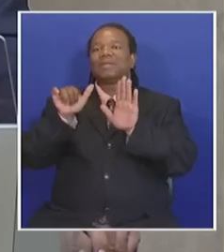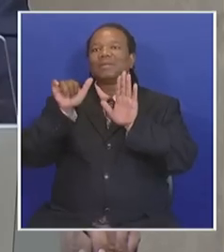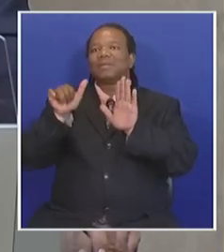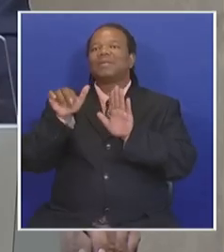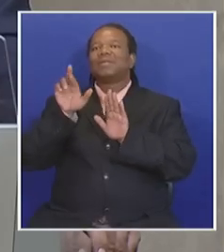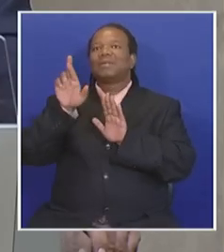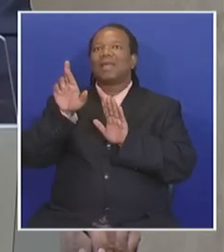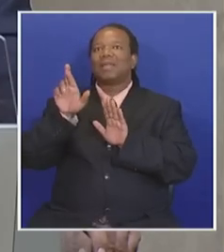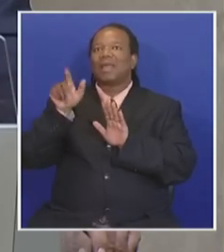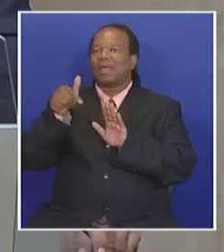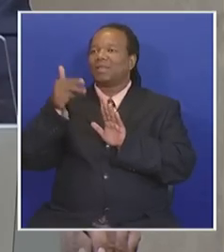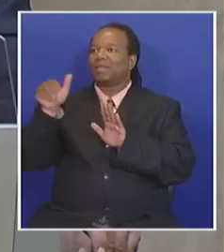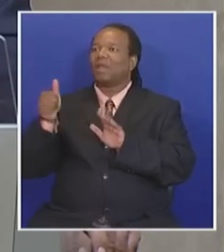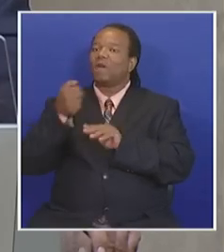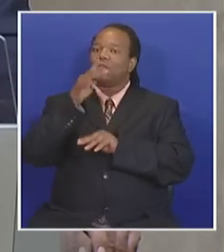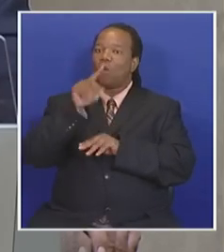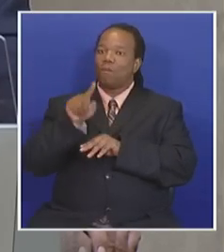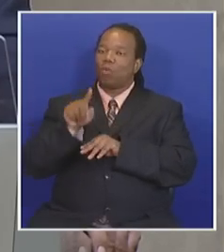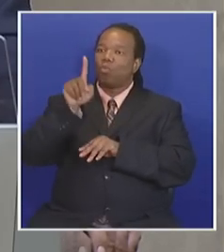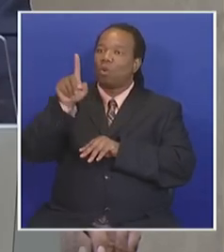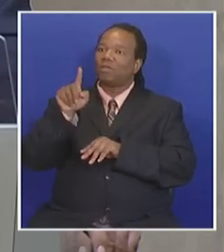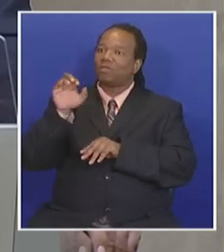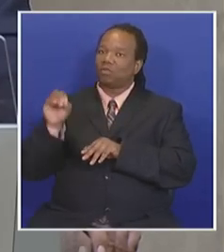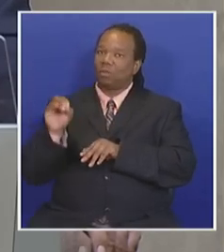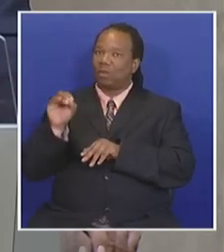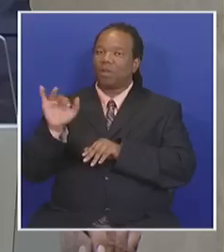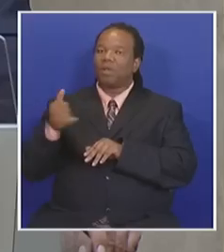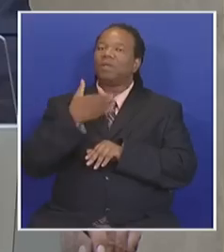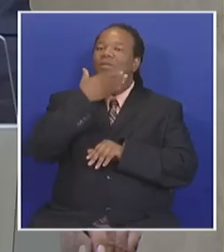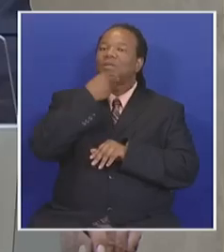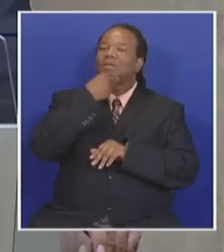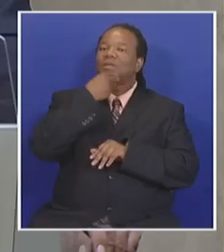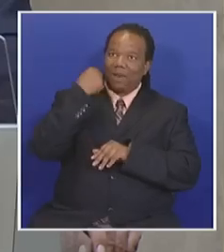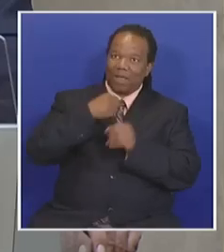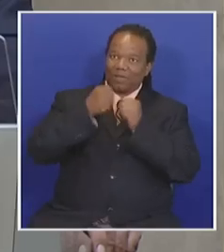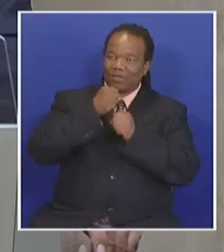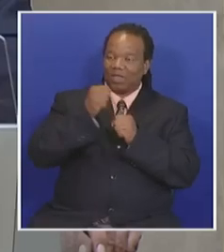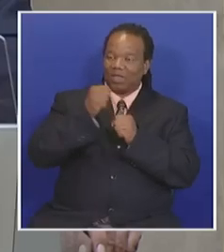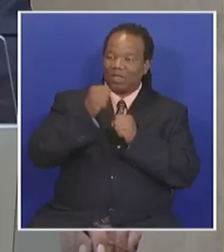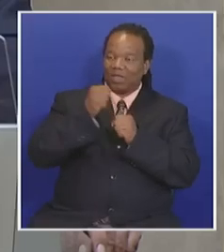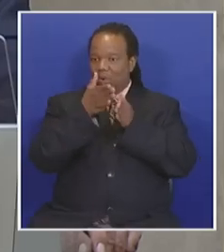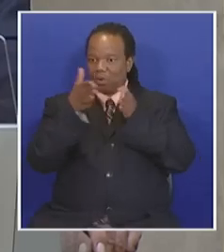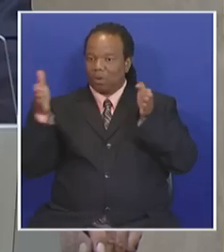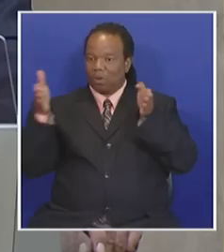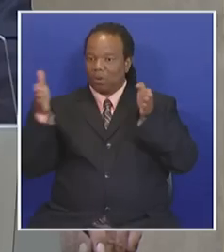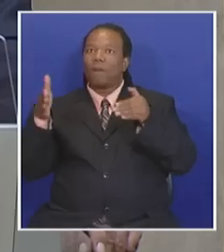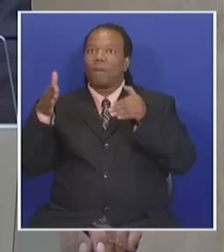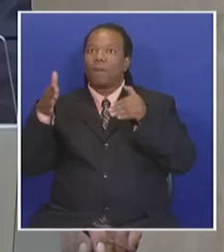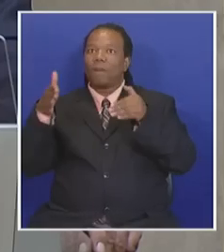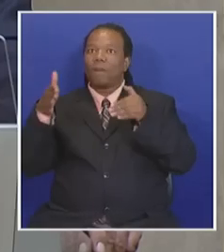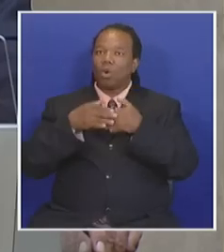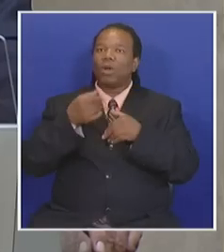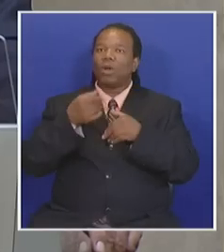some 4.01%. Between the months of December 2015 and January 2016, it further increased by 82